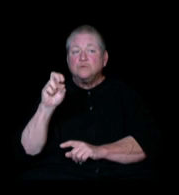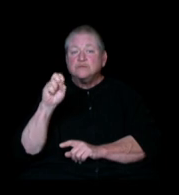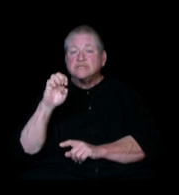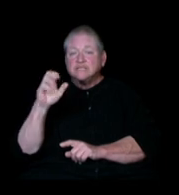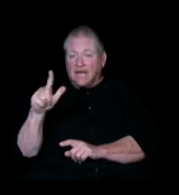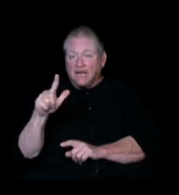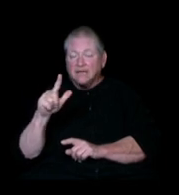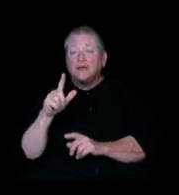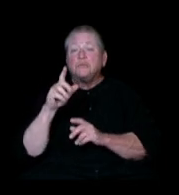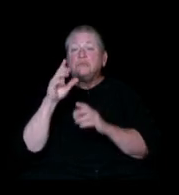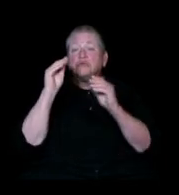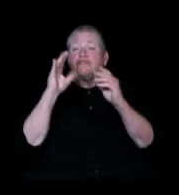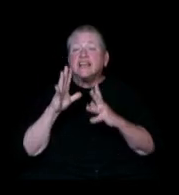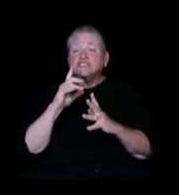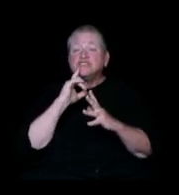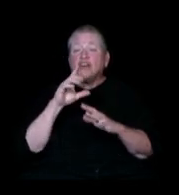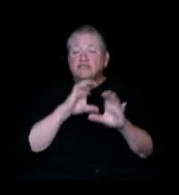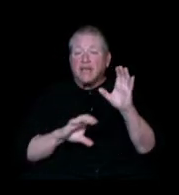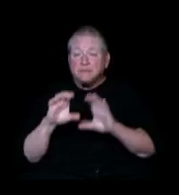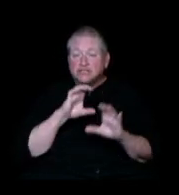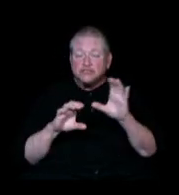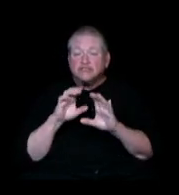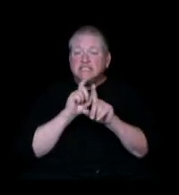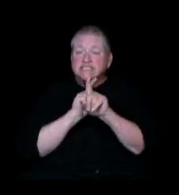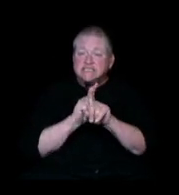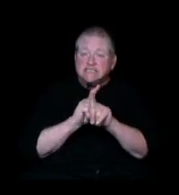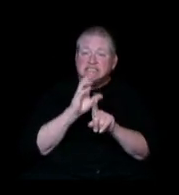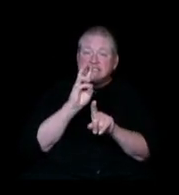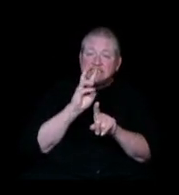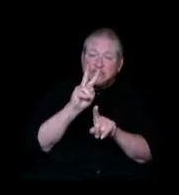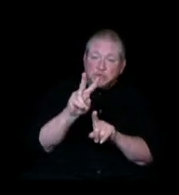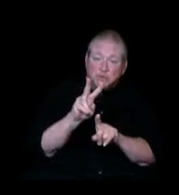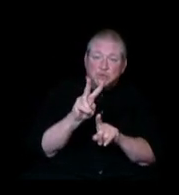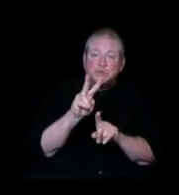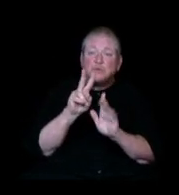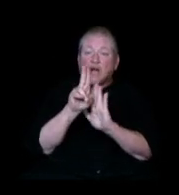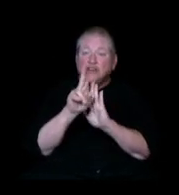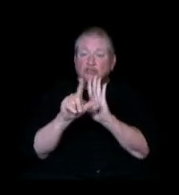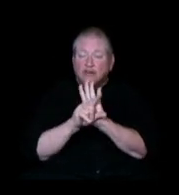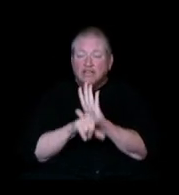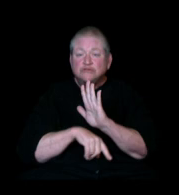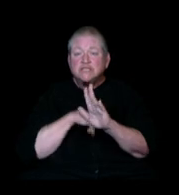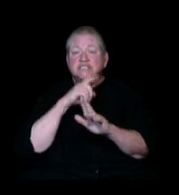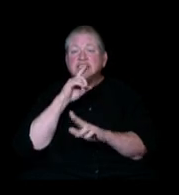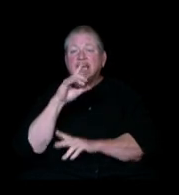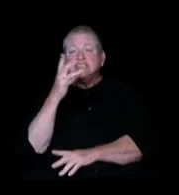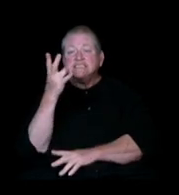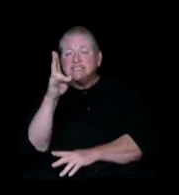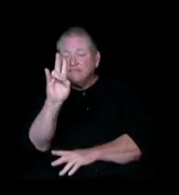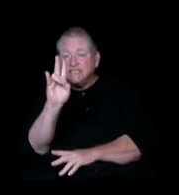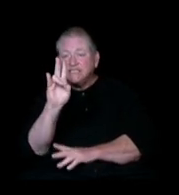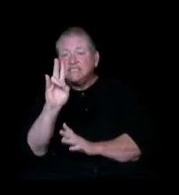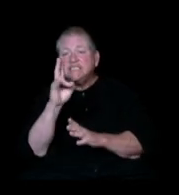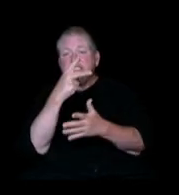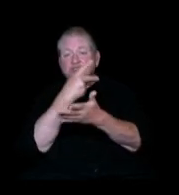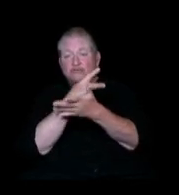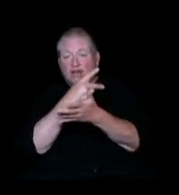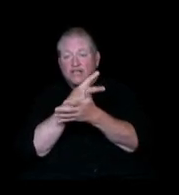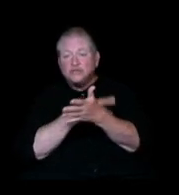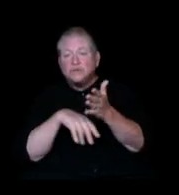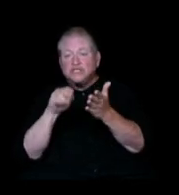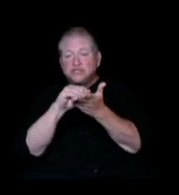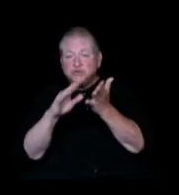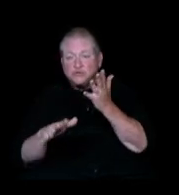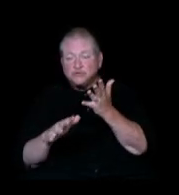Chemistry. Dr. Bussell has mentored 62 undergraduate and 17 MS research students, and 46 of